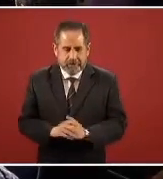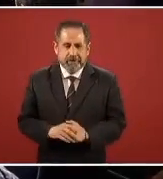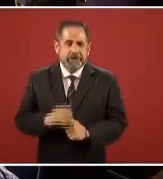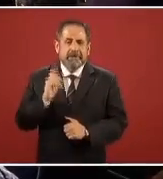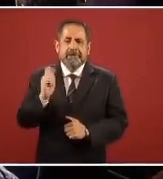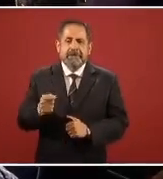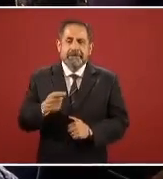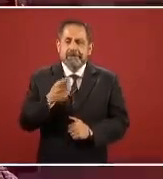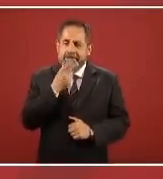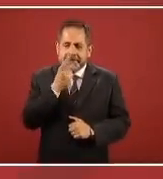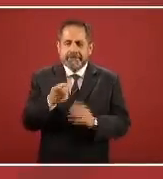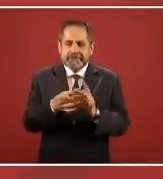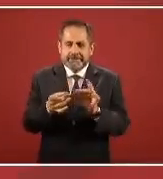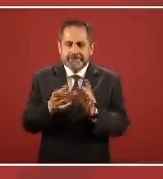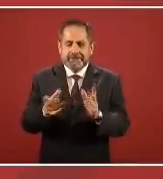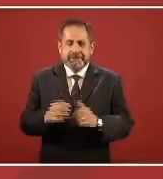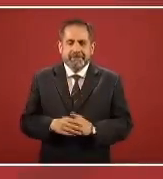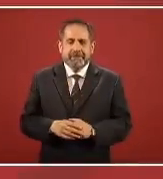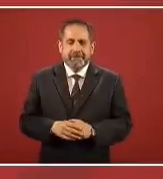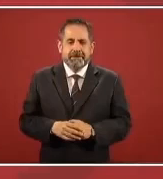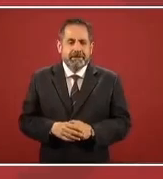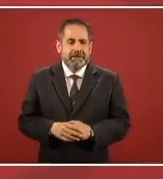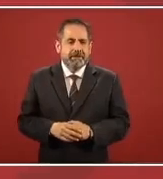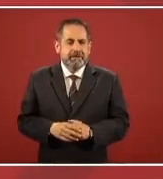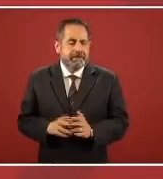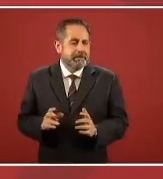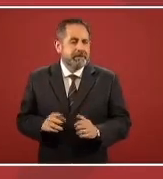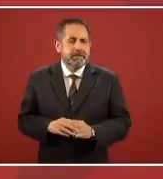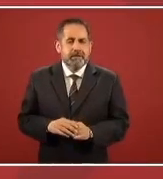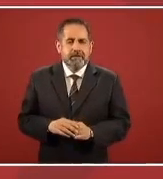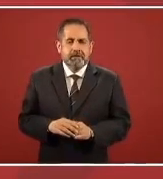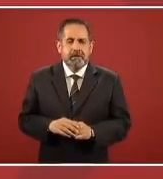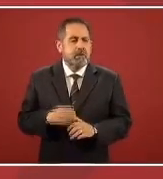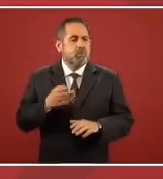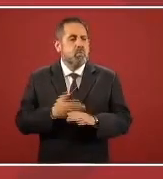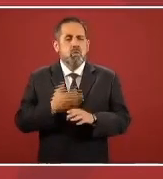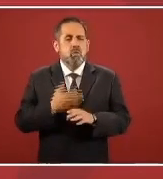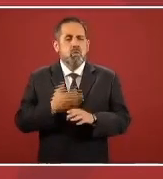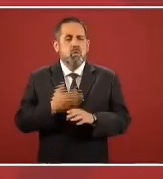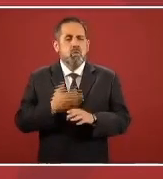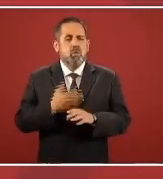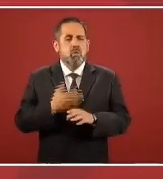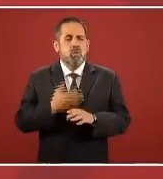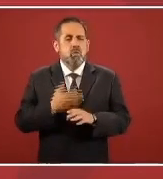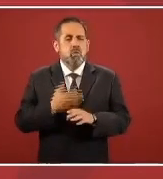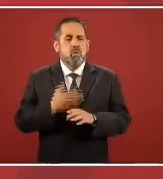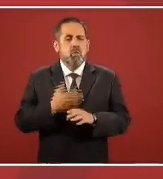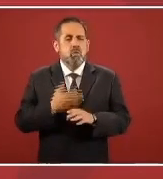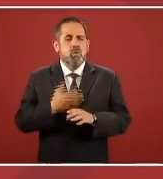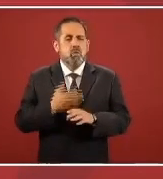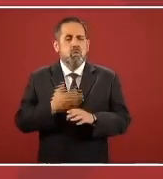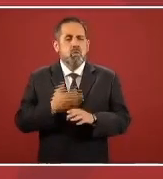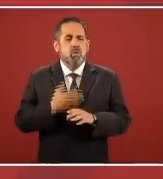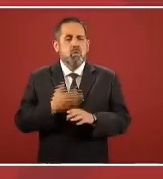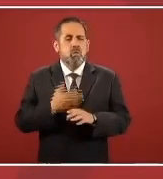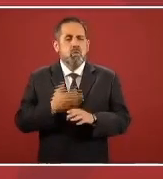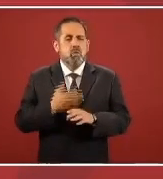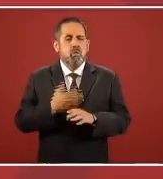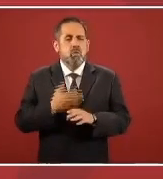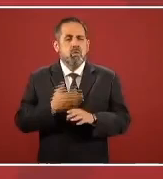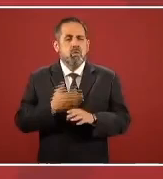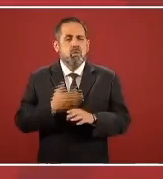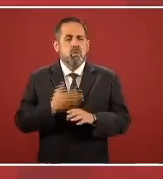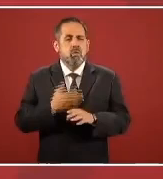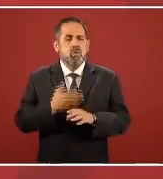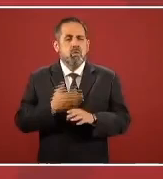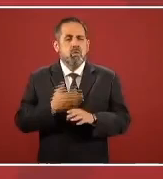que que fue muy buen encuentro. So they asked him about those rich